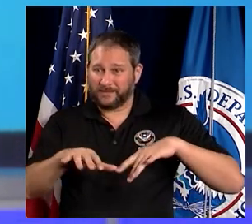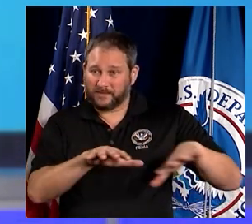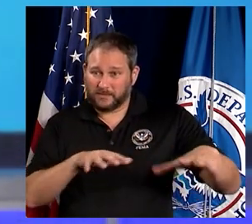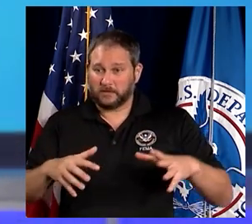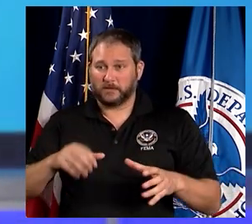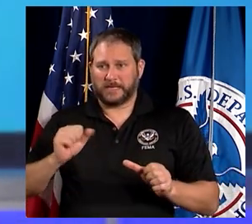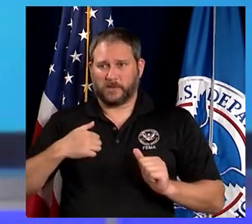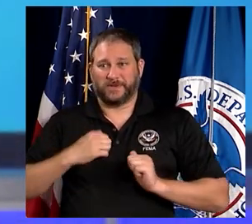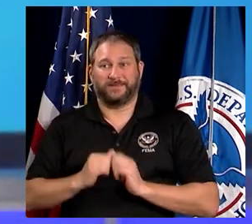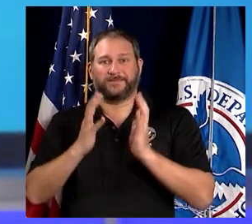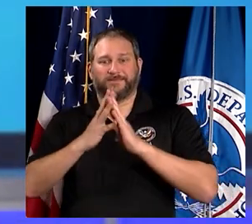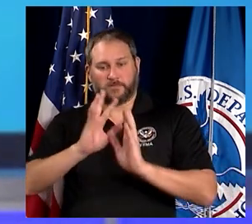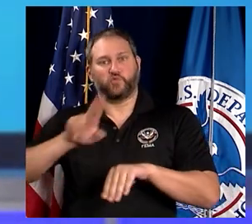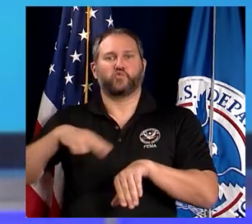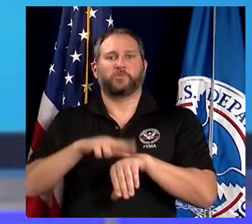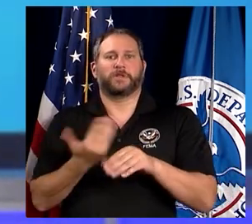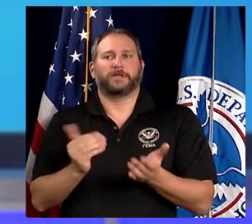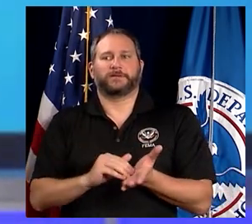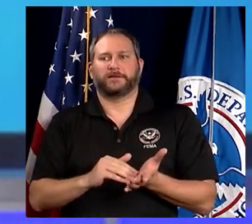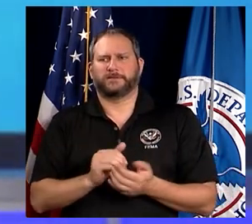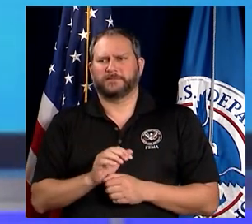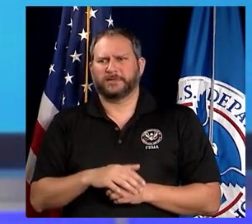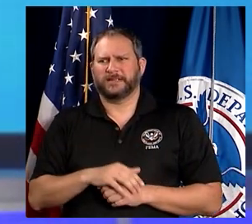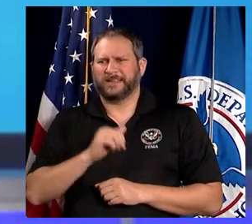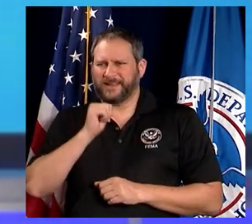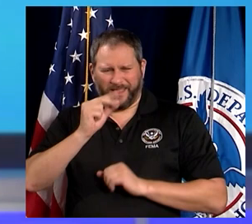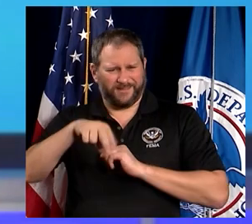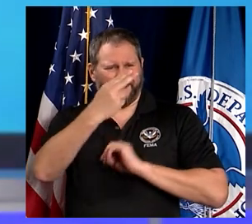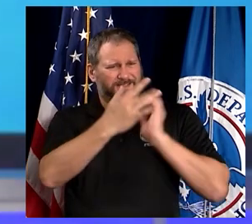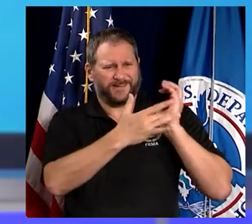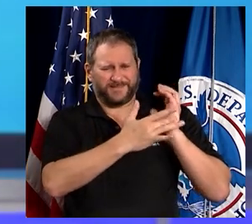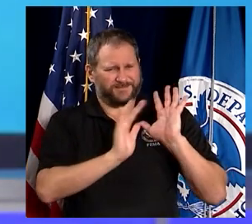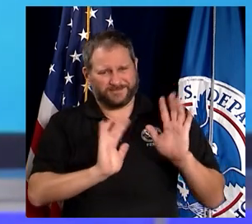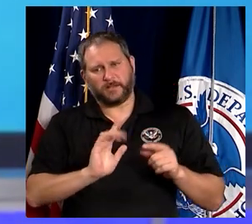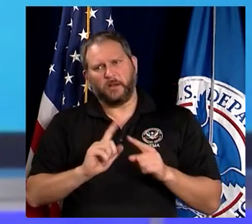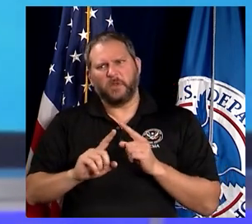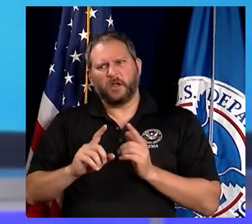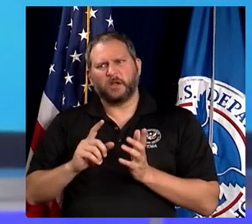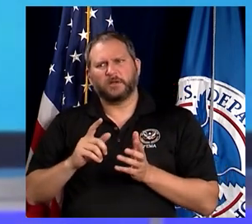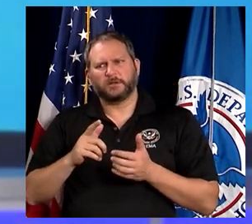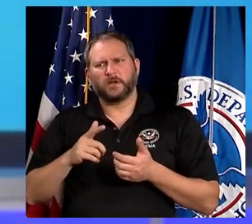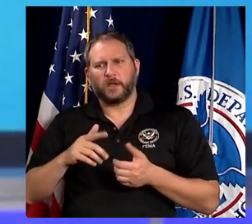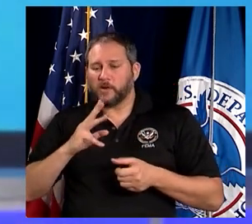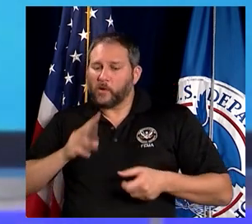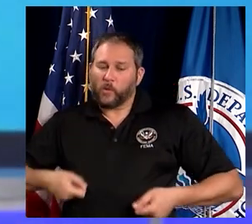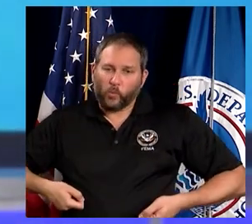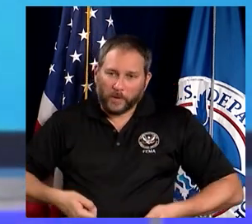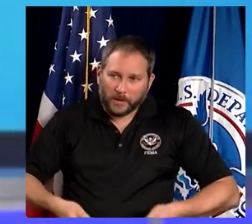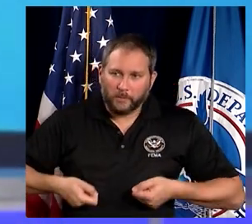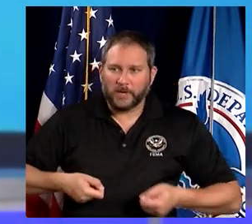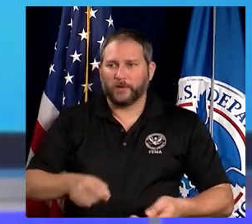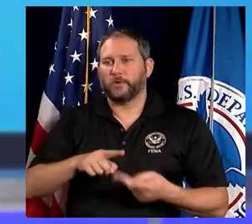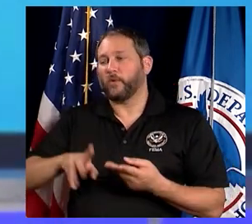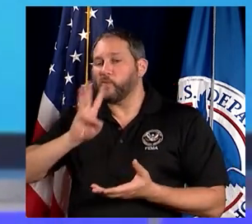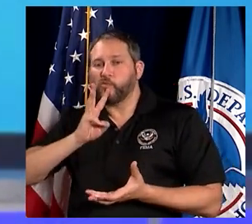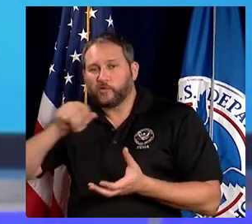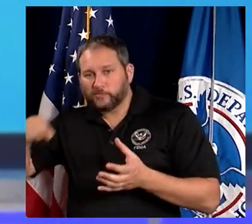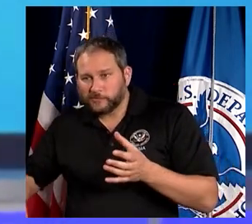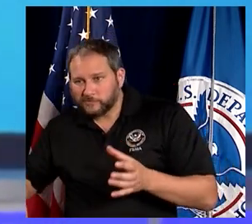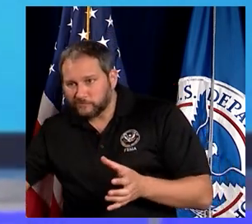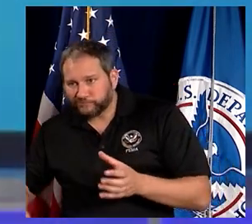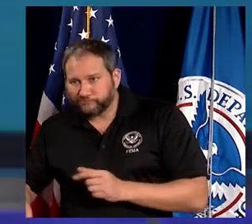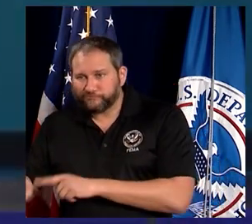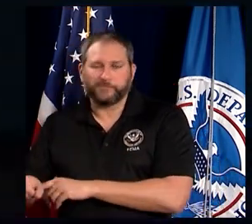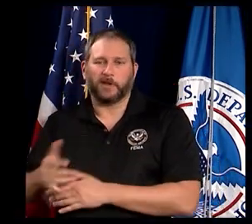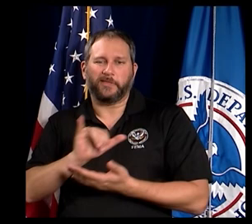those high-tech tools. It's going to be the wheelbarrows, the solar lanterns, the water pumps. So thinking about those things is really